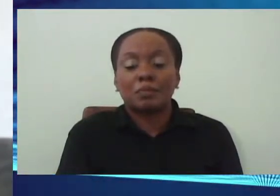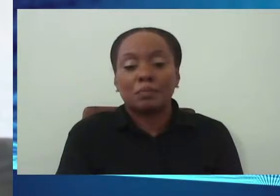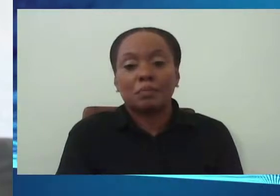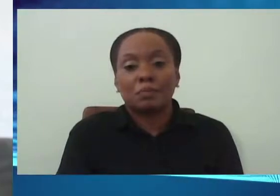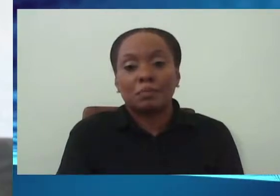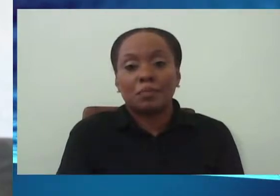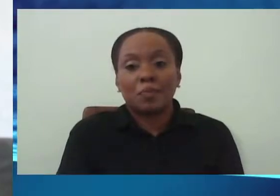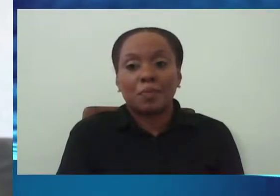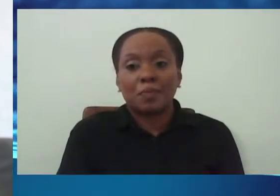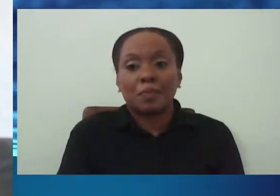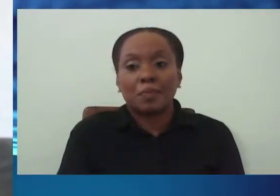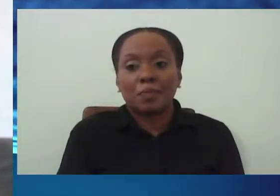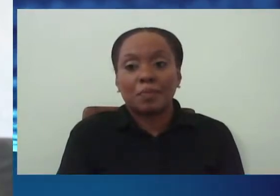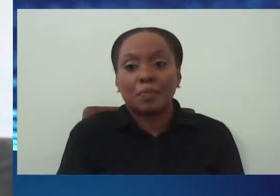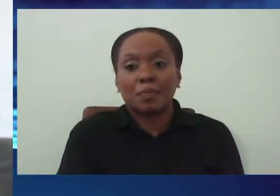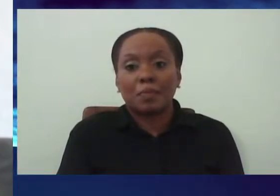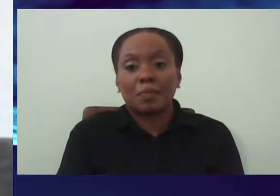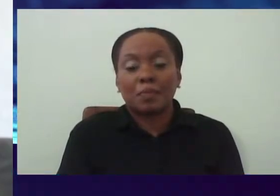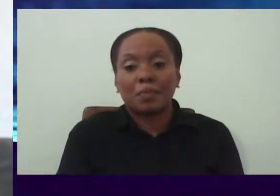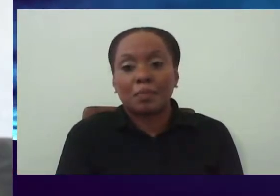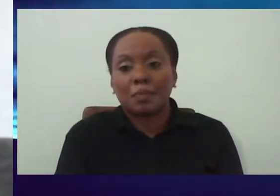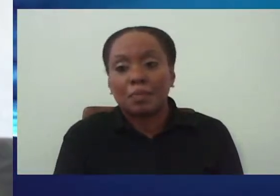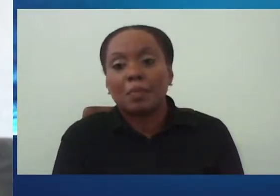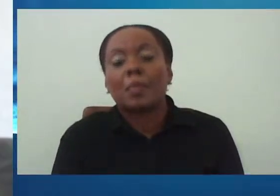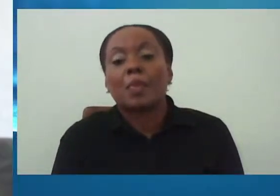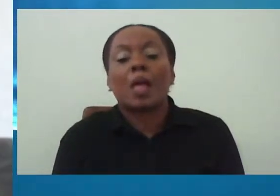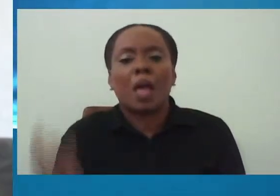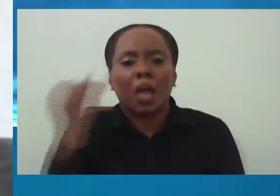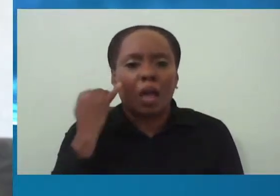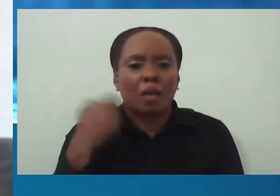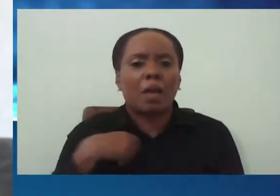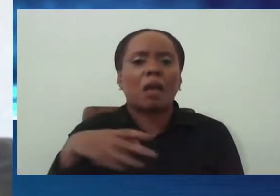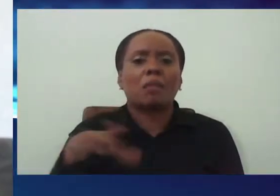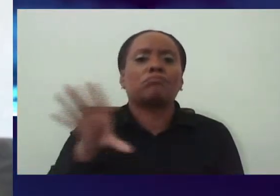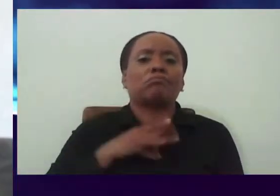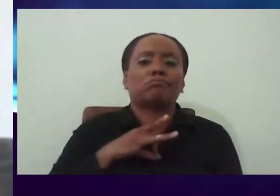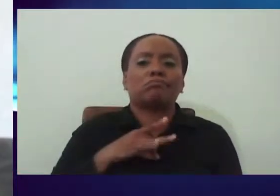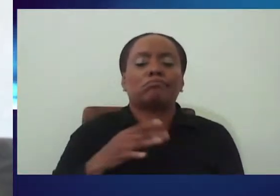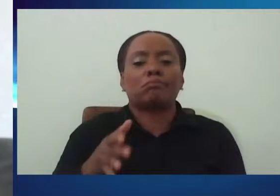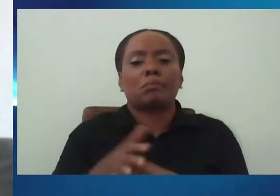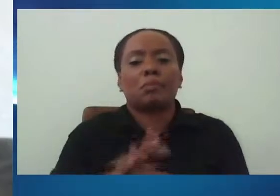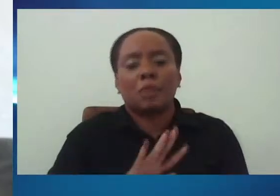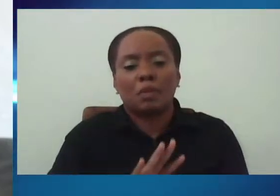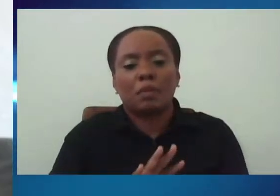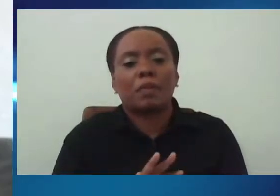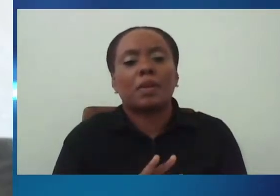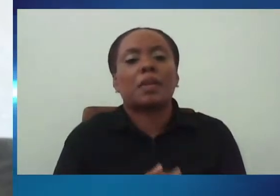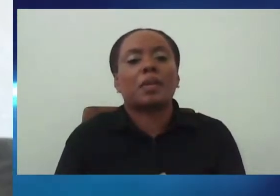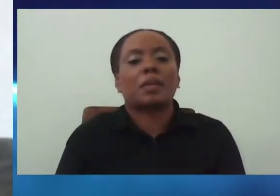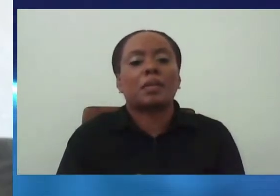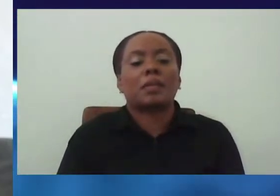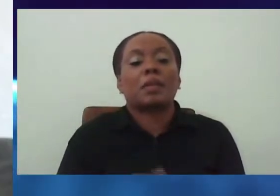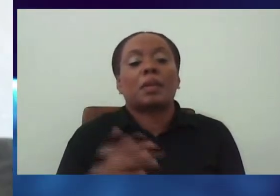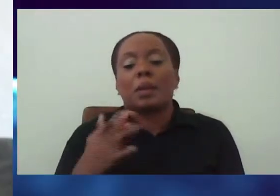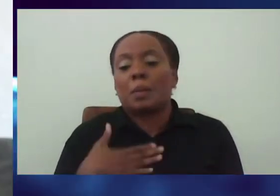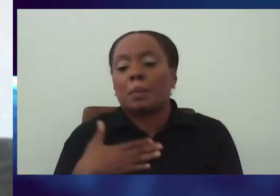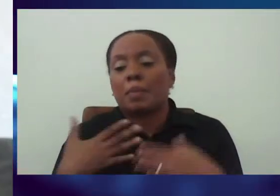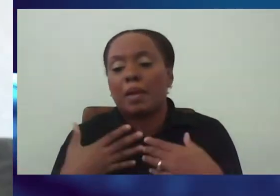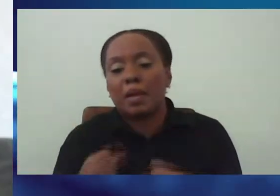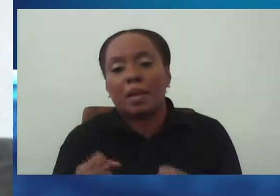after I contract COVID will it take for me to take my first vaccine? That's one of the